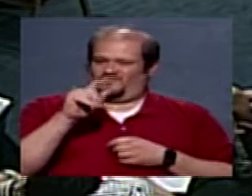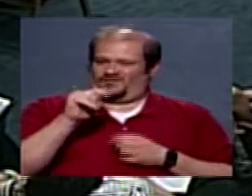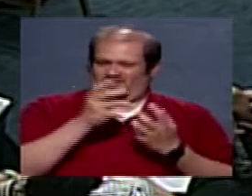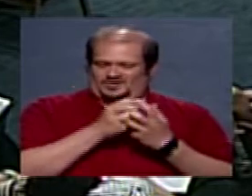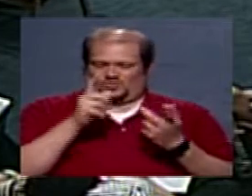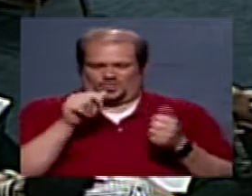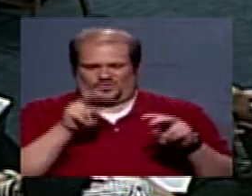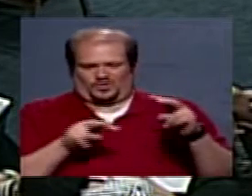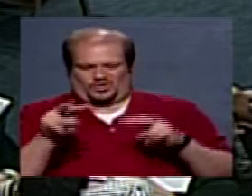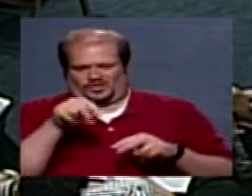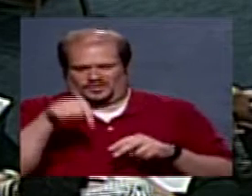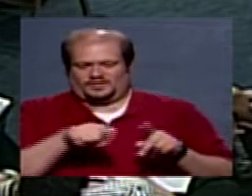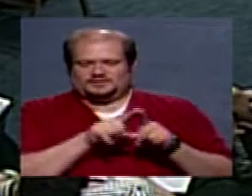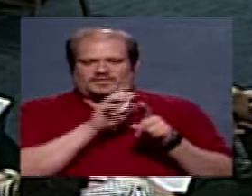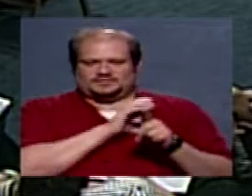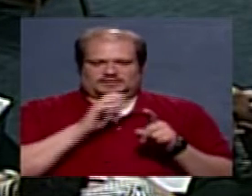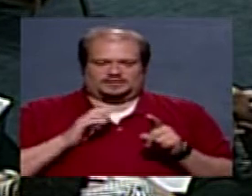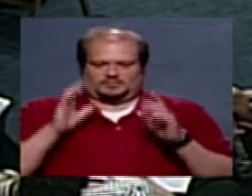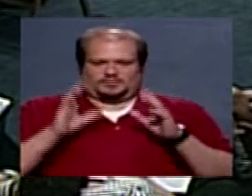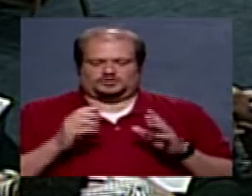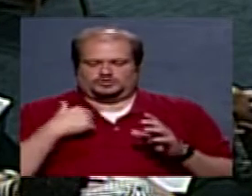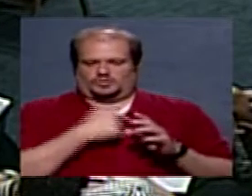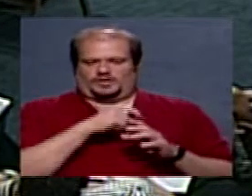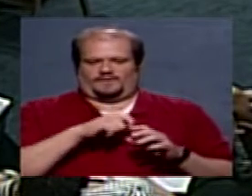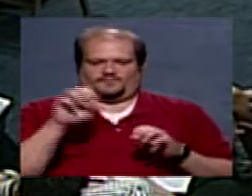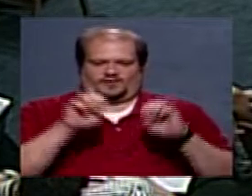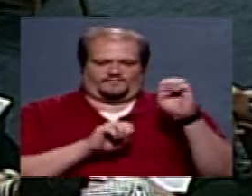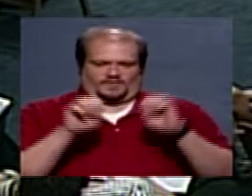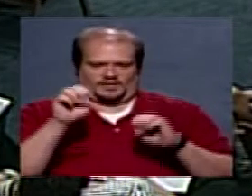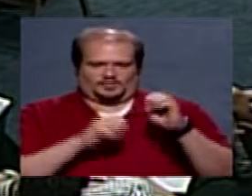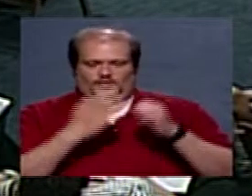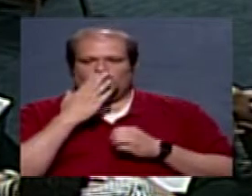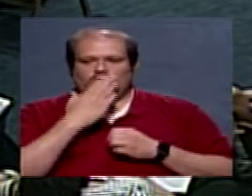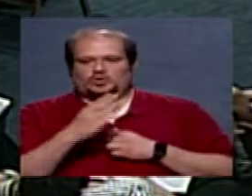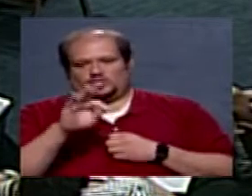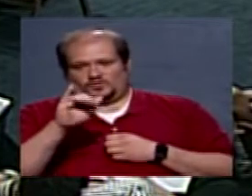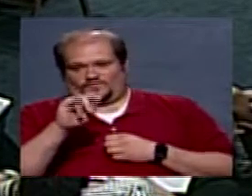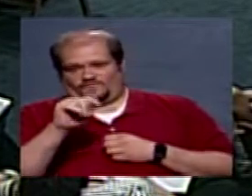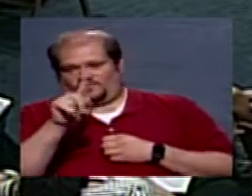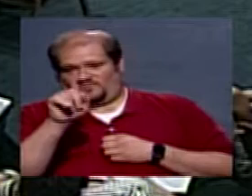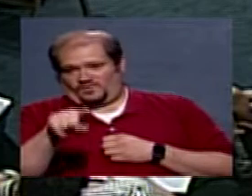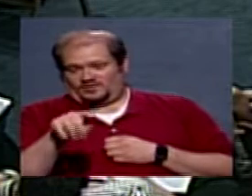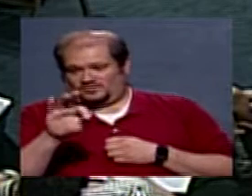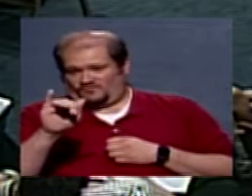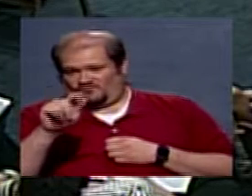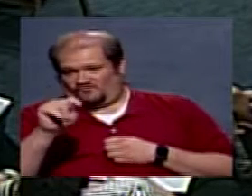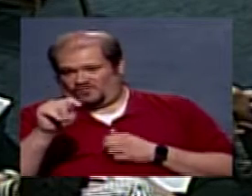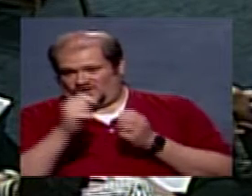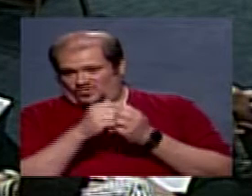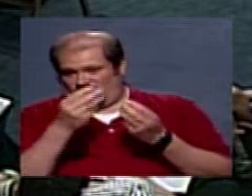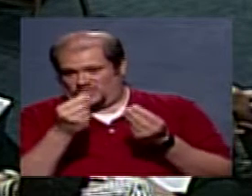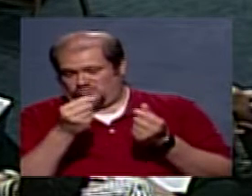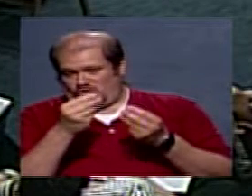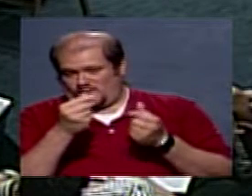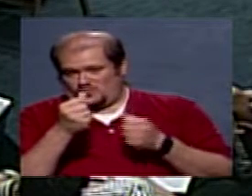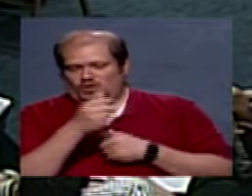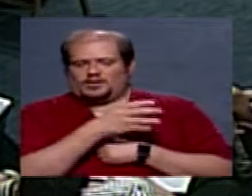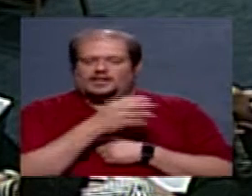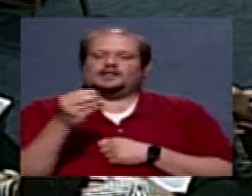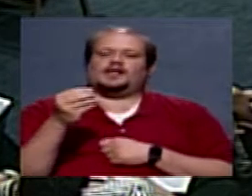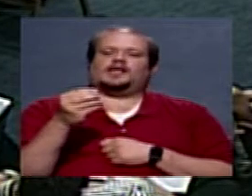When we look at these things as commissioners, we have to evaluate, is it a good fit? Does it fit with the property?